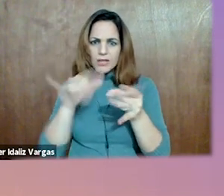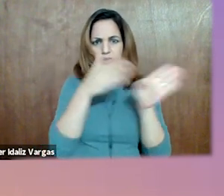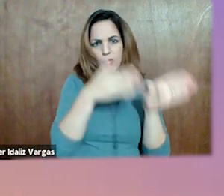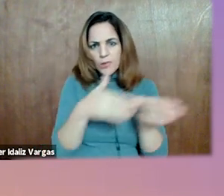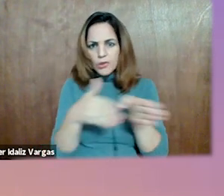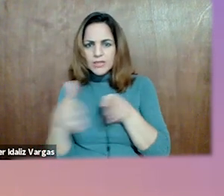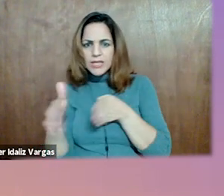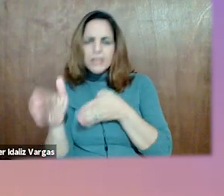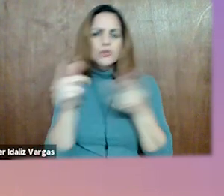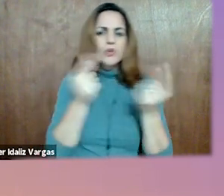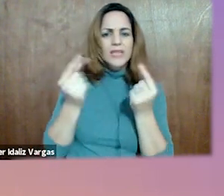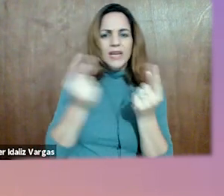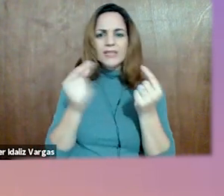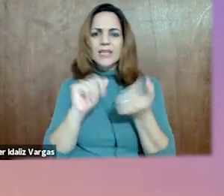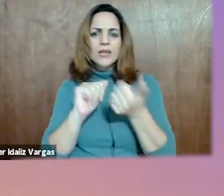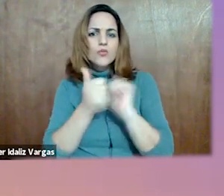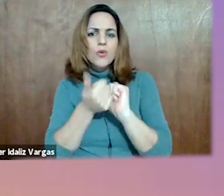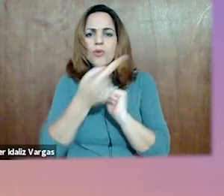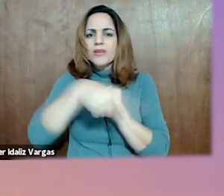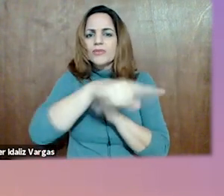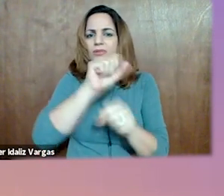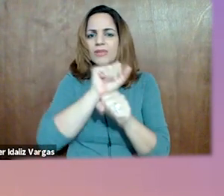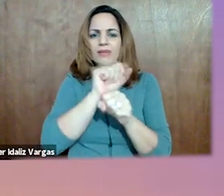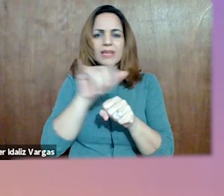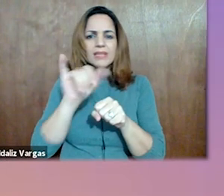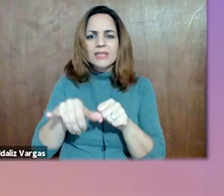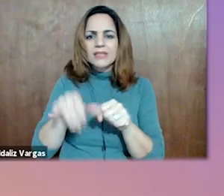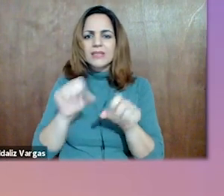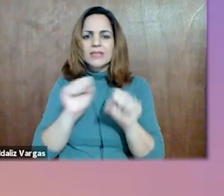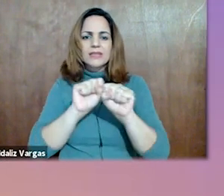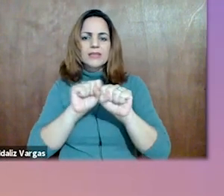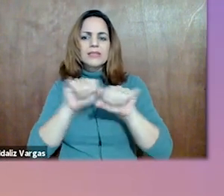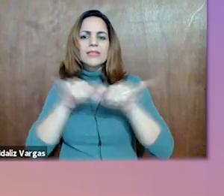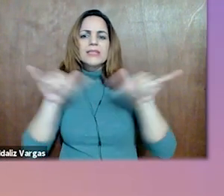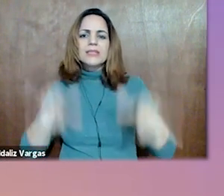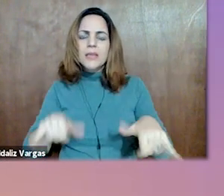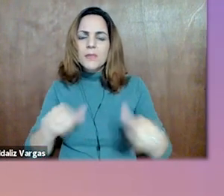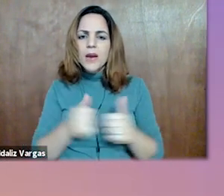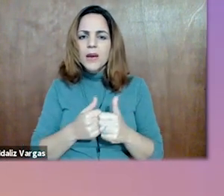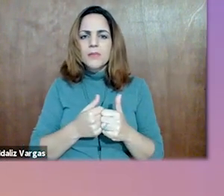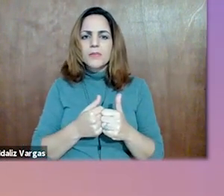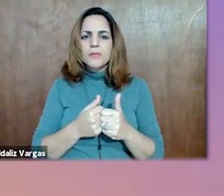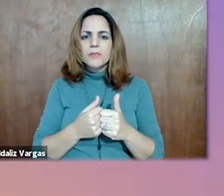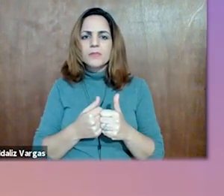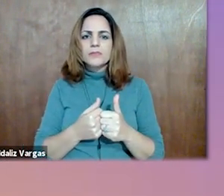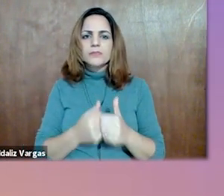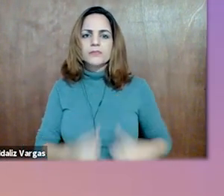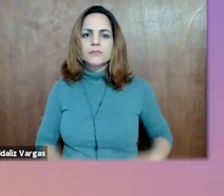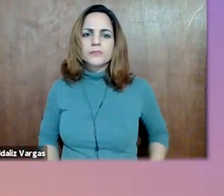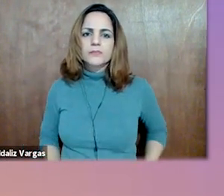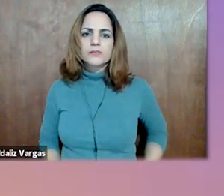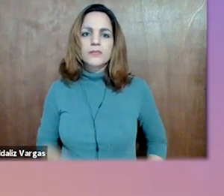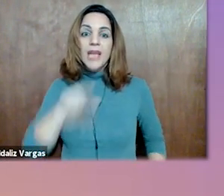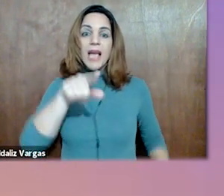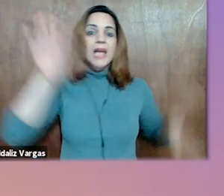know, how can we imagine what we need to move towards decolonizing Puerto Rico right now? Oh, it came